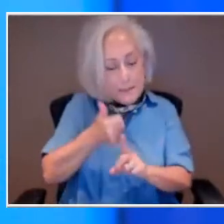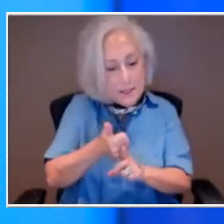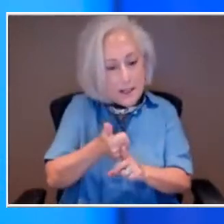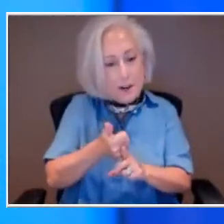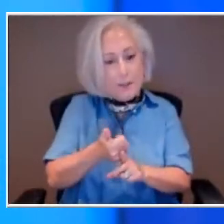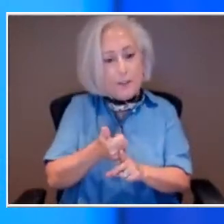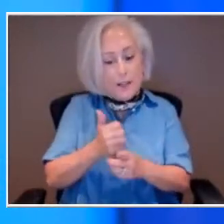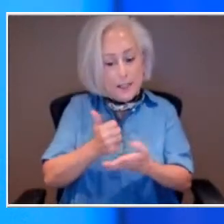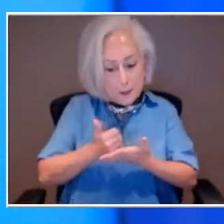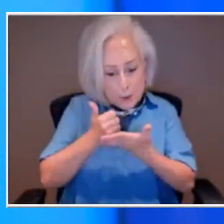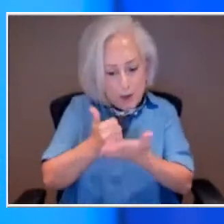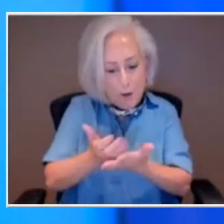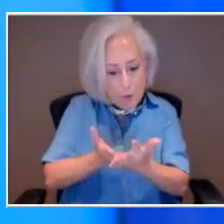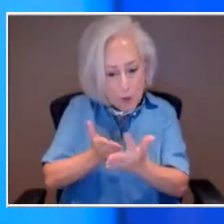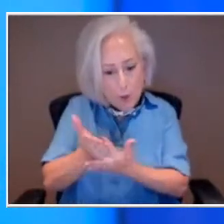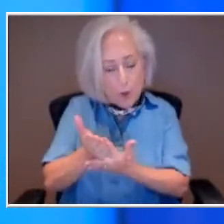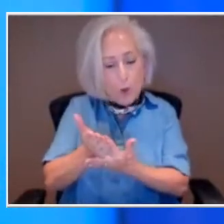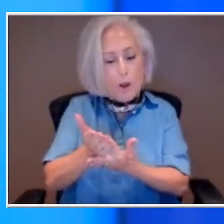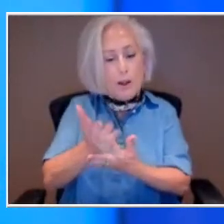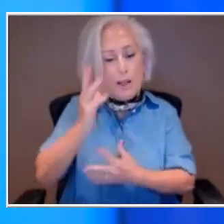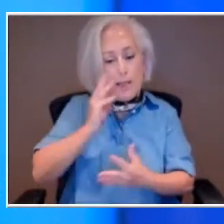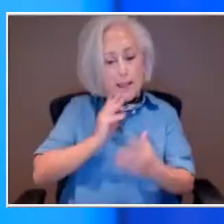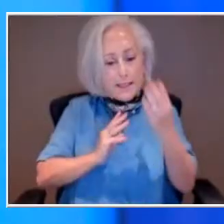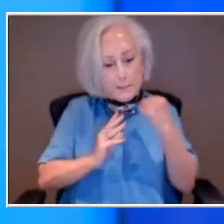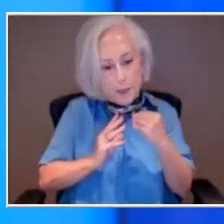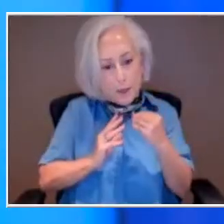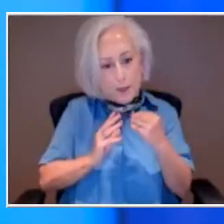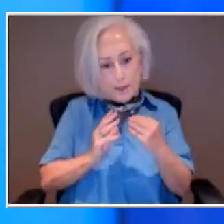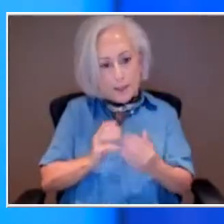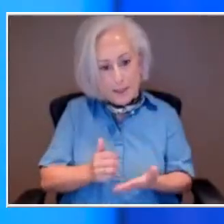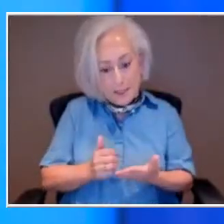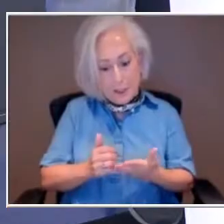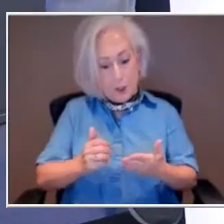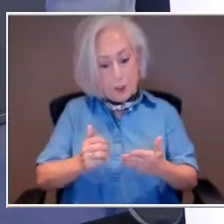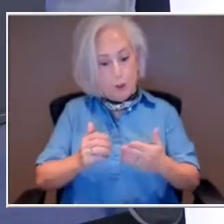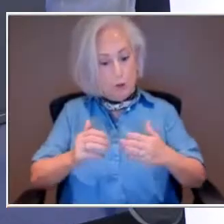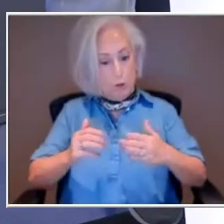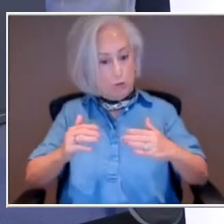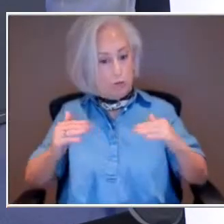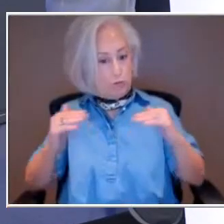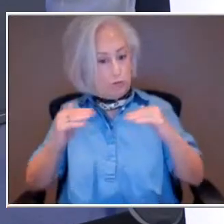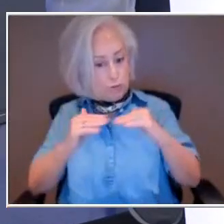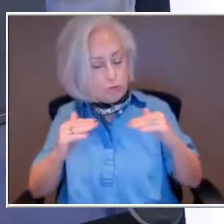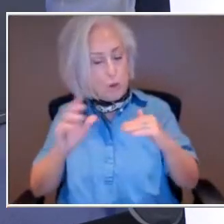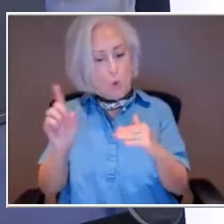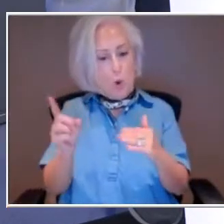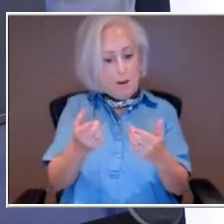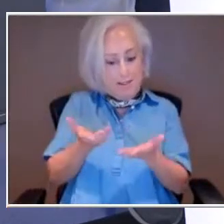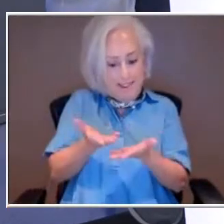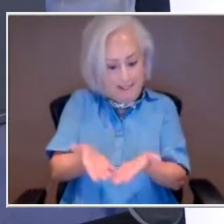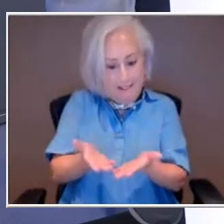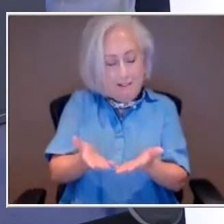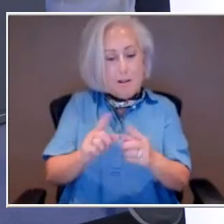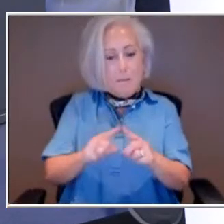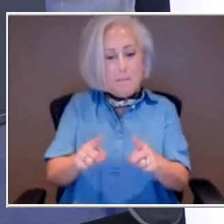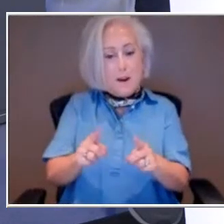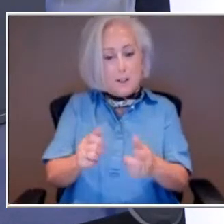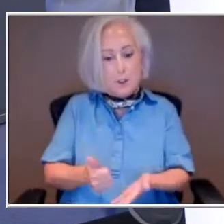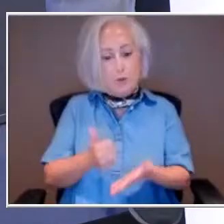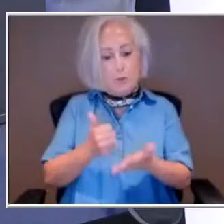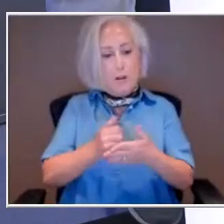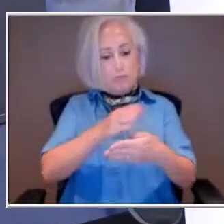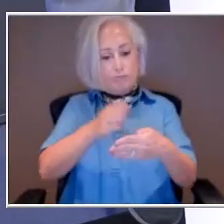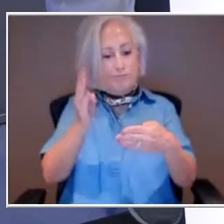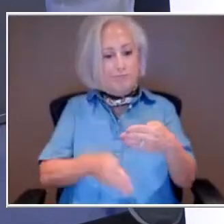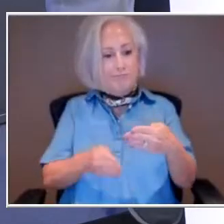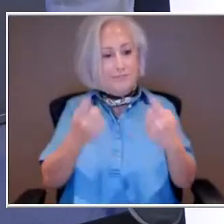meet them where they are, but help them get to that finish line. Yeah, Dr. Lai, it's a job for you, of course, but you're also dealing with